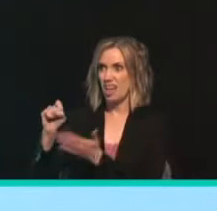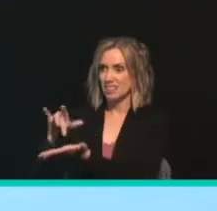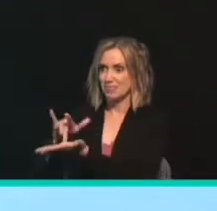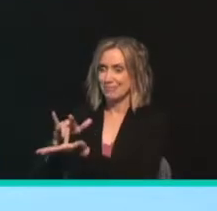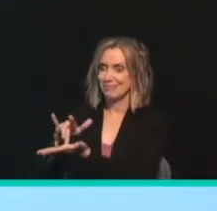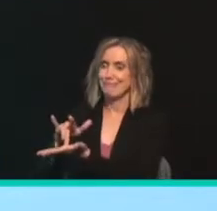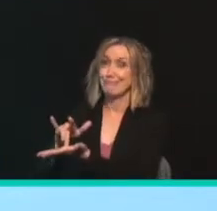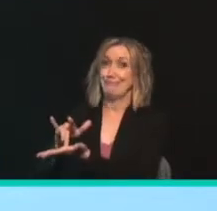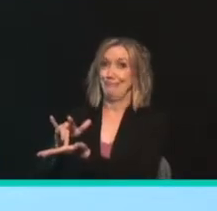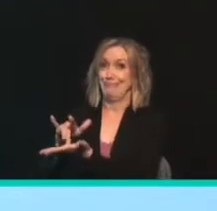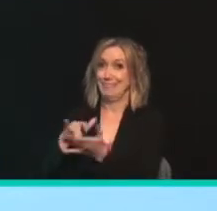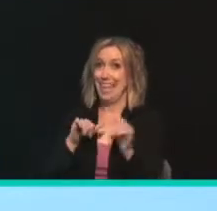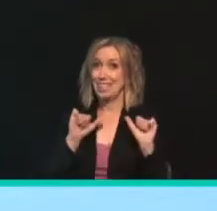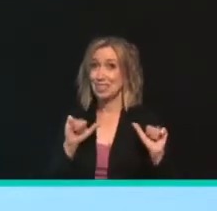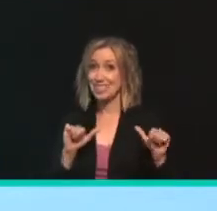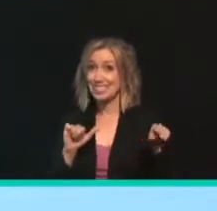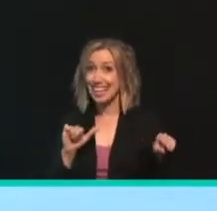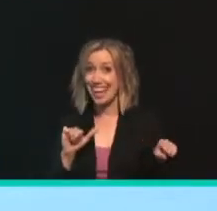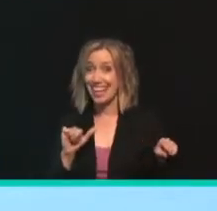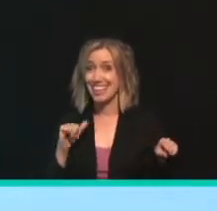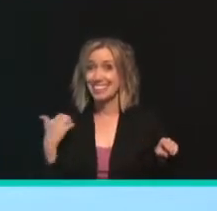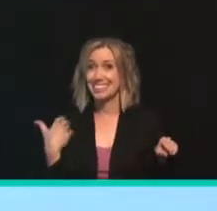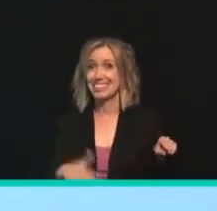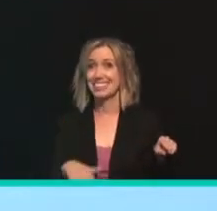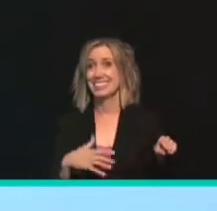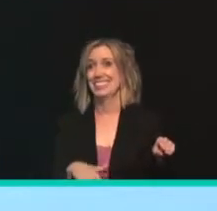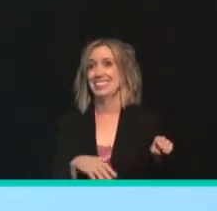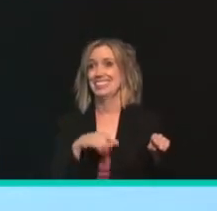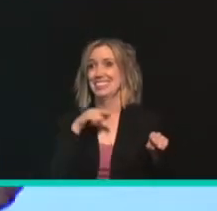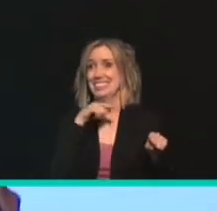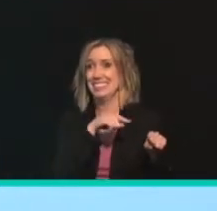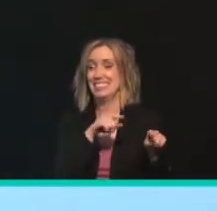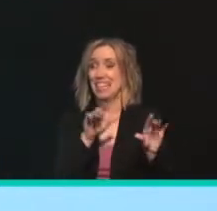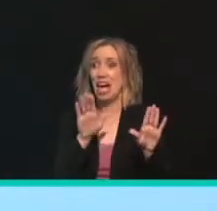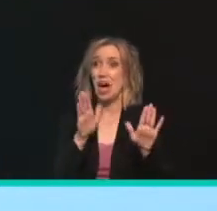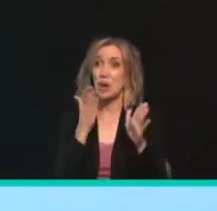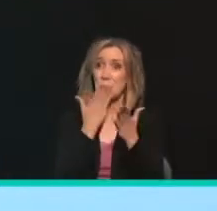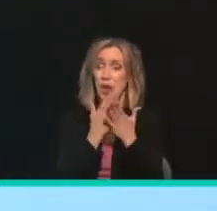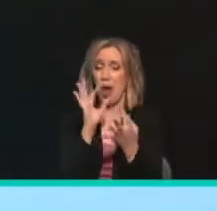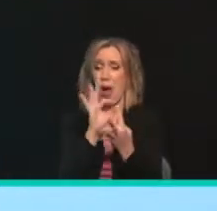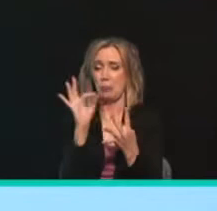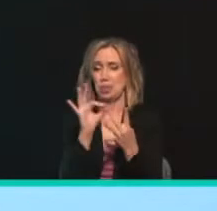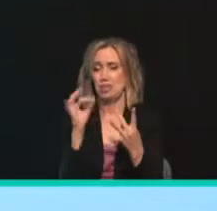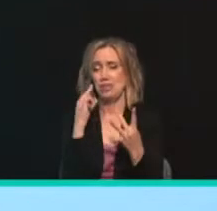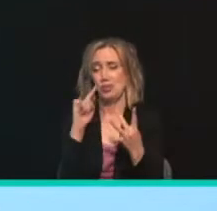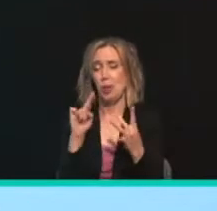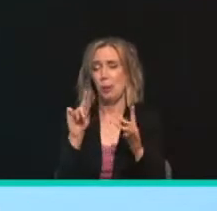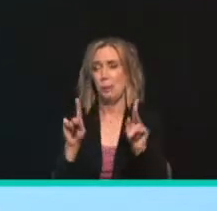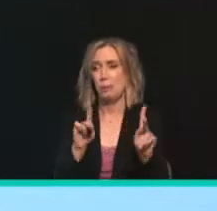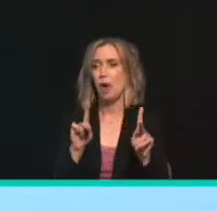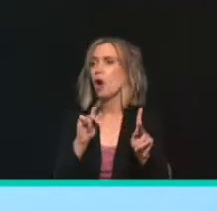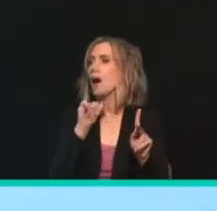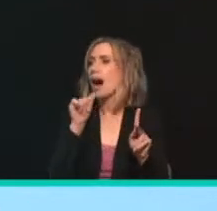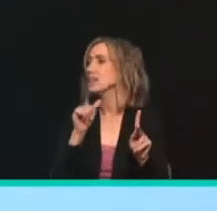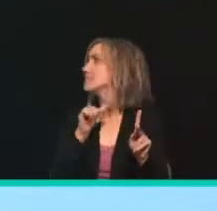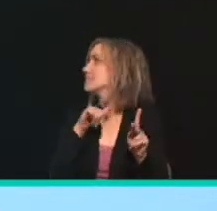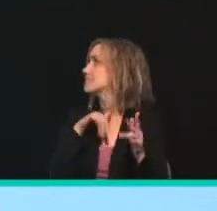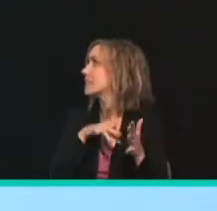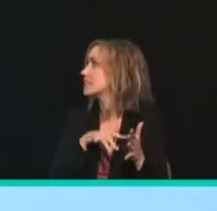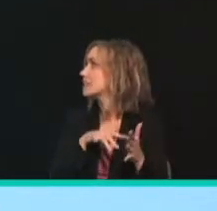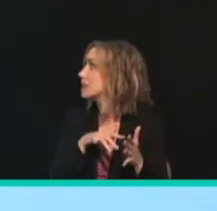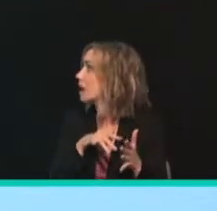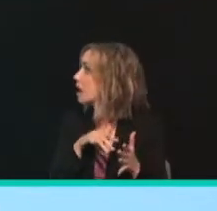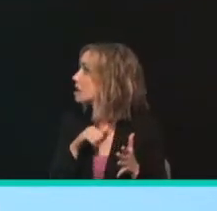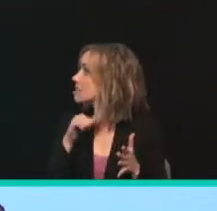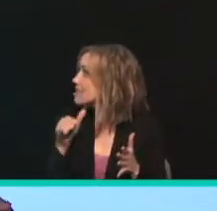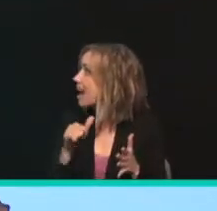evidence, exercise is an understudied treatment option for patients. Understudied treatment